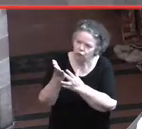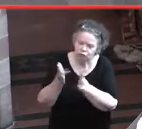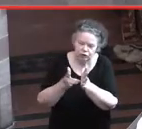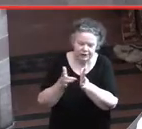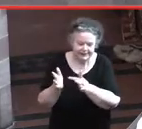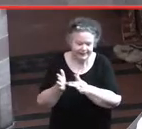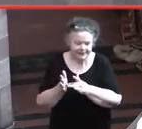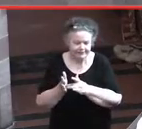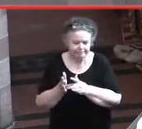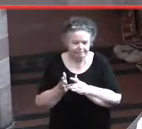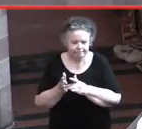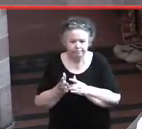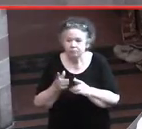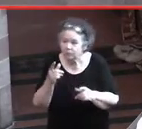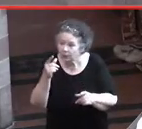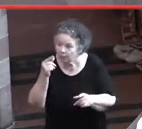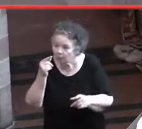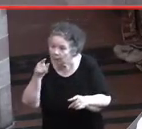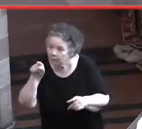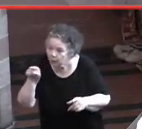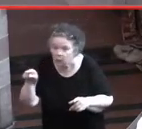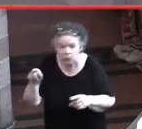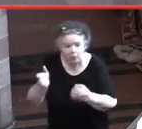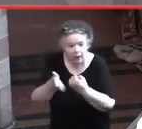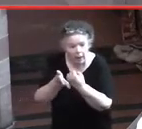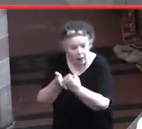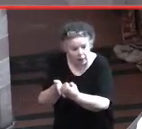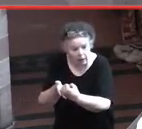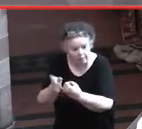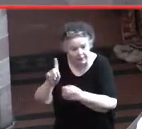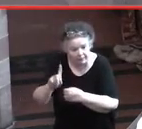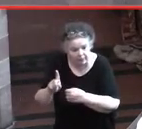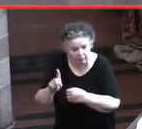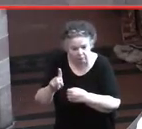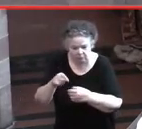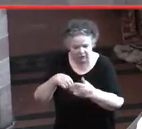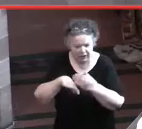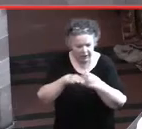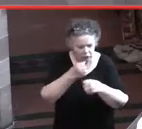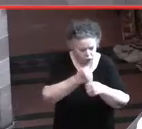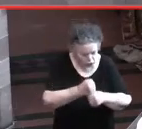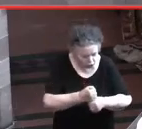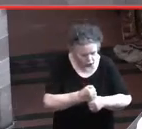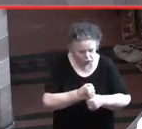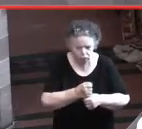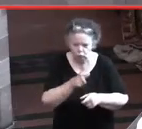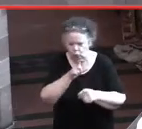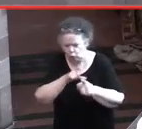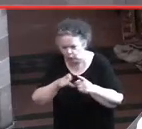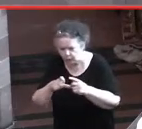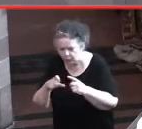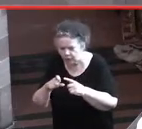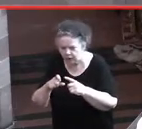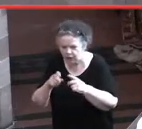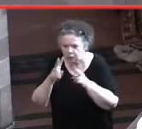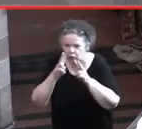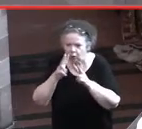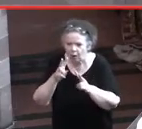You might do that by helping those in churches or in the community see an inspiring vision.